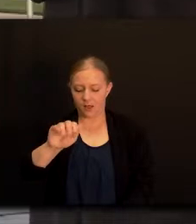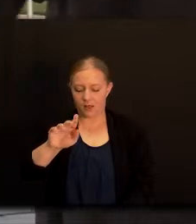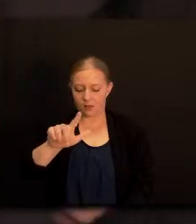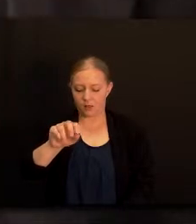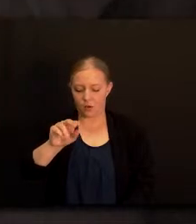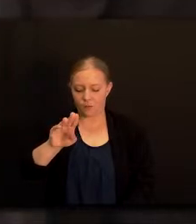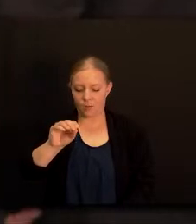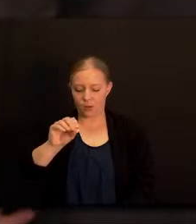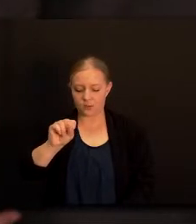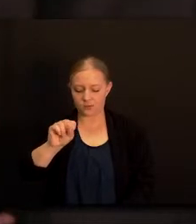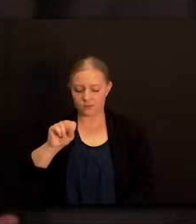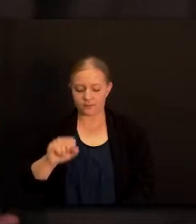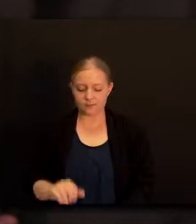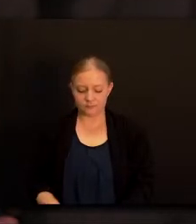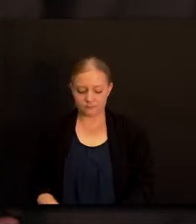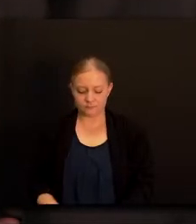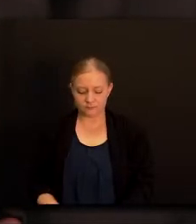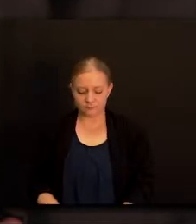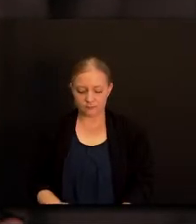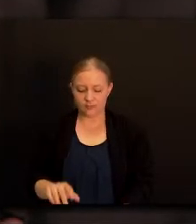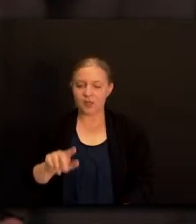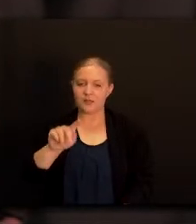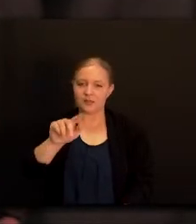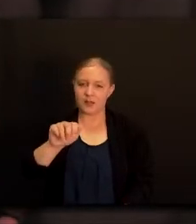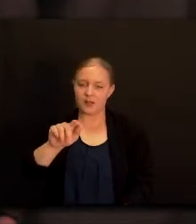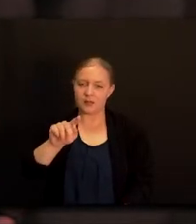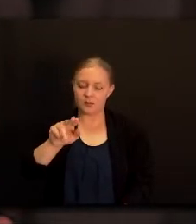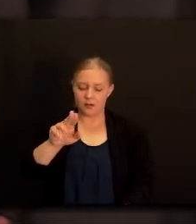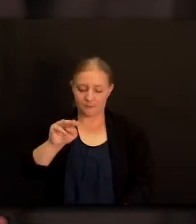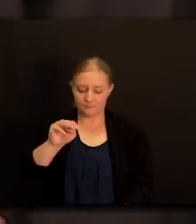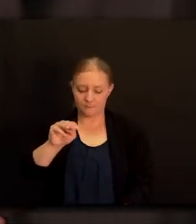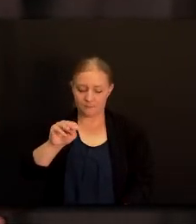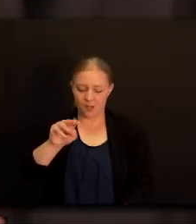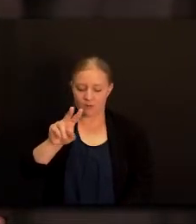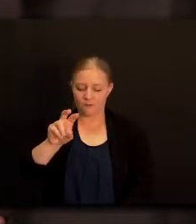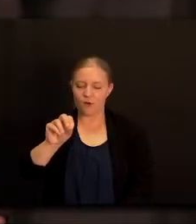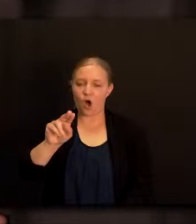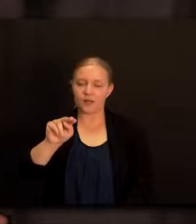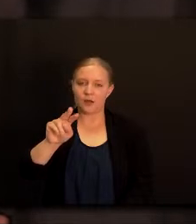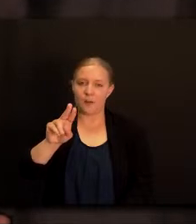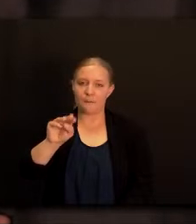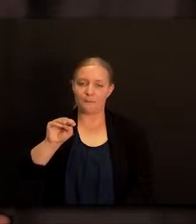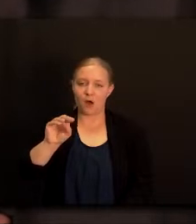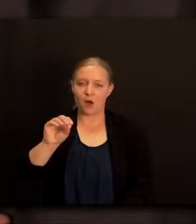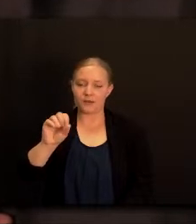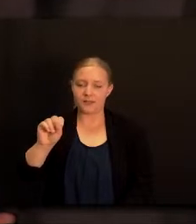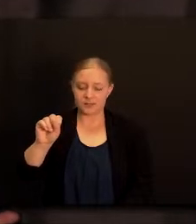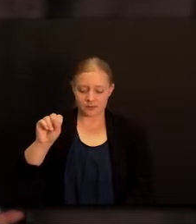Tatum Renee Von Moss.